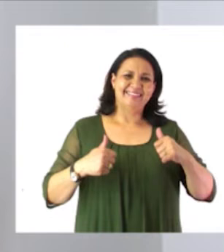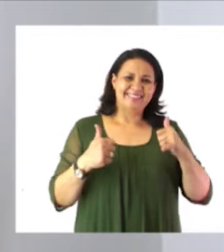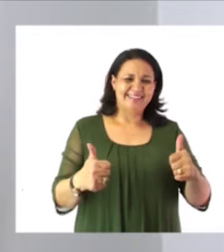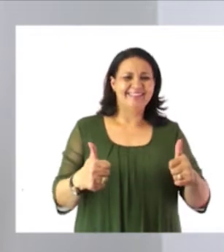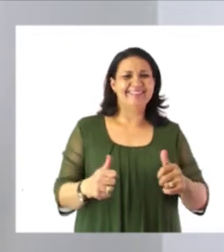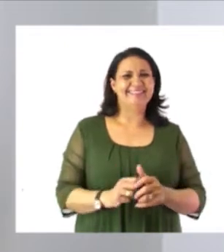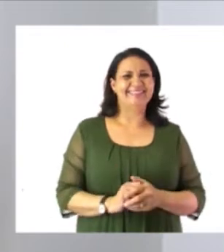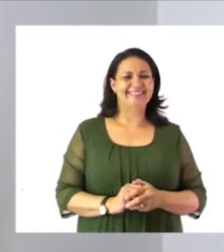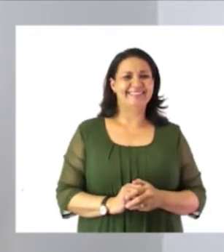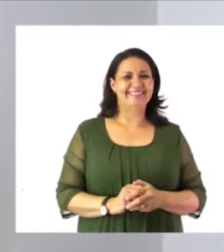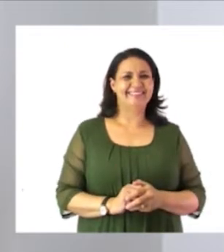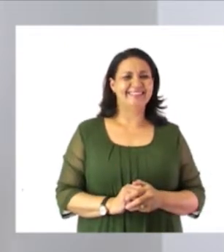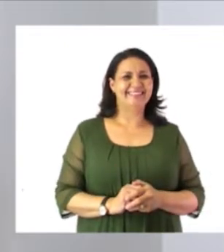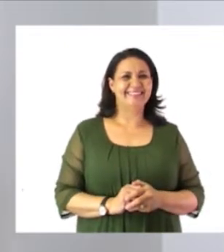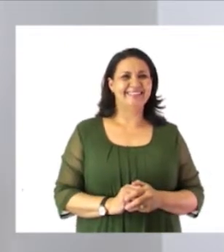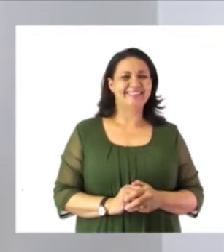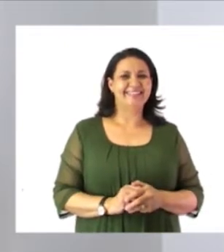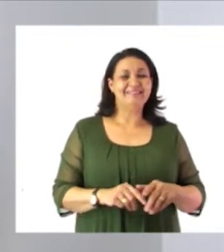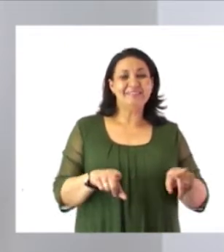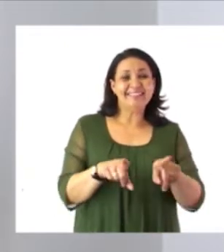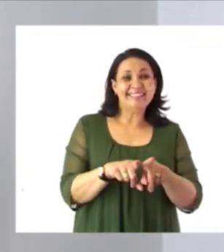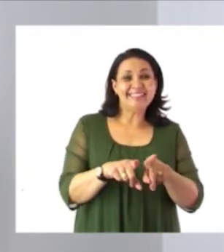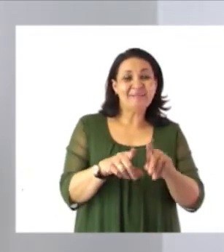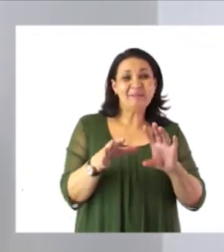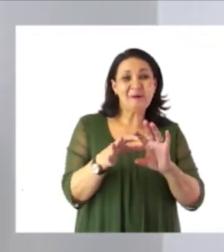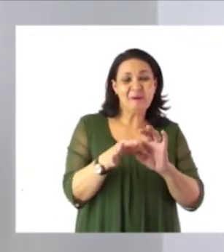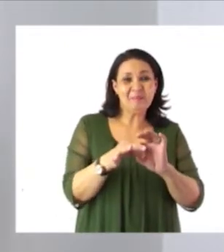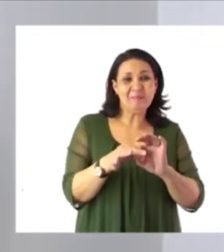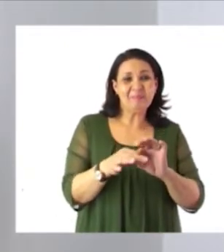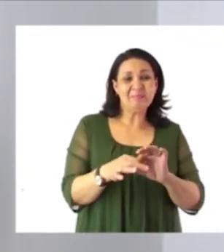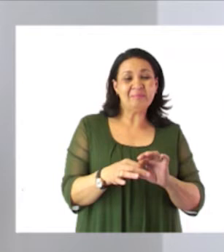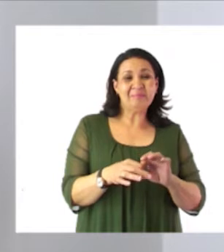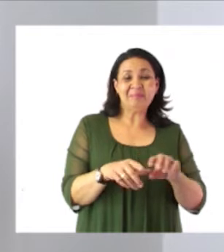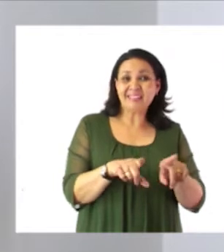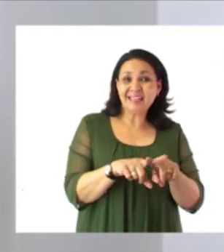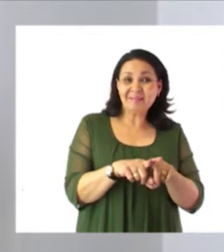Well done. I hope you've done the same. Does yours also look like this?